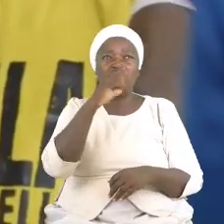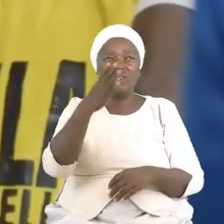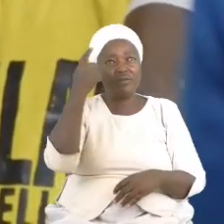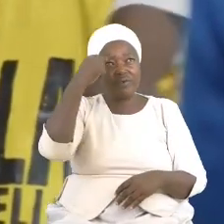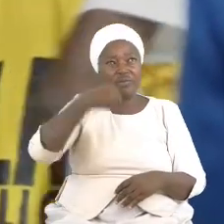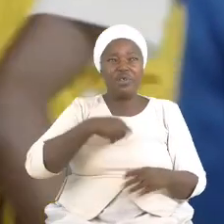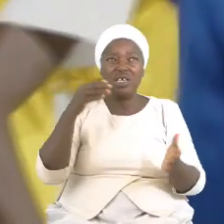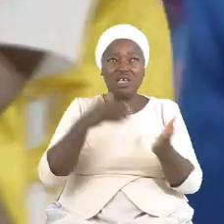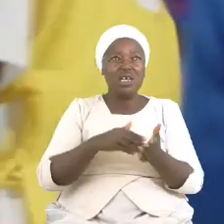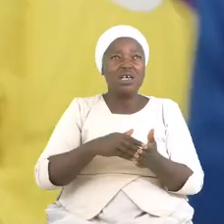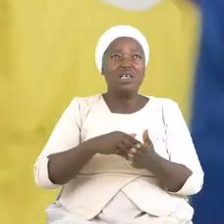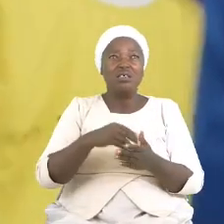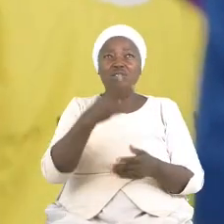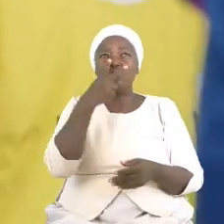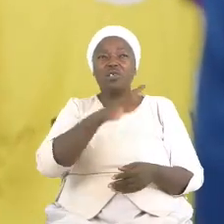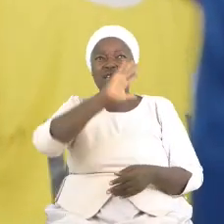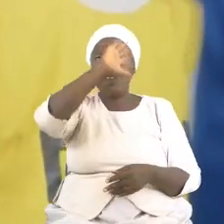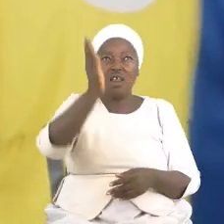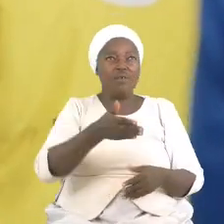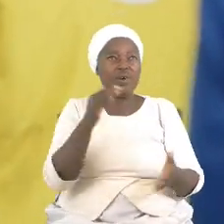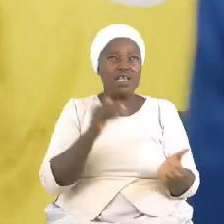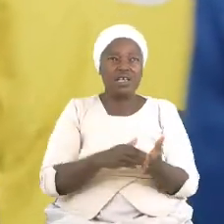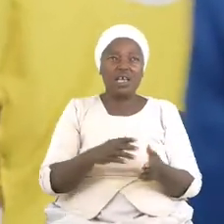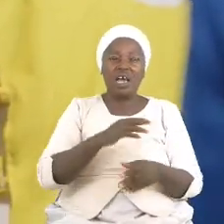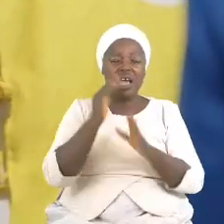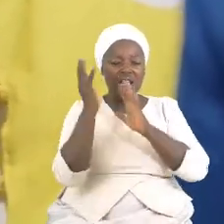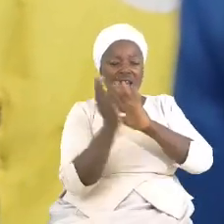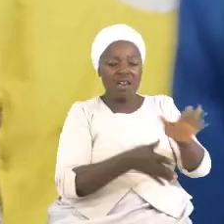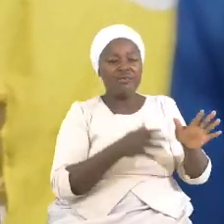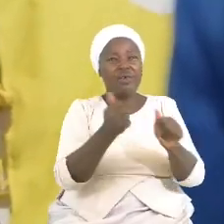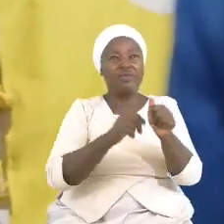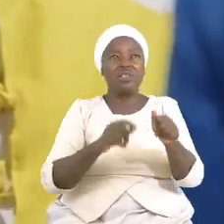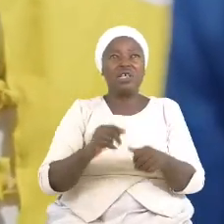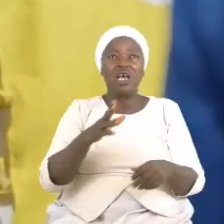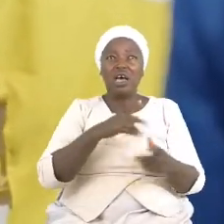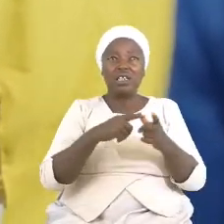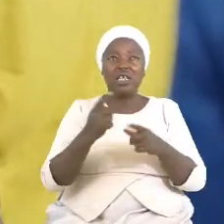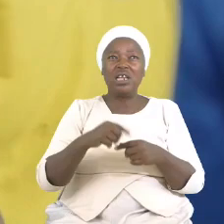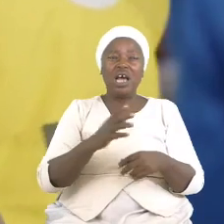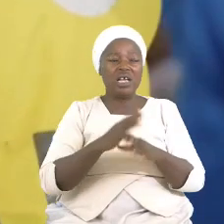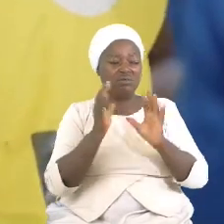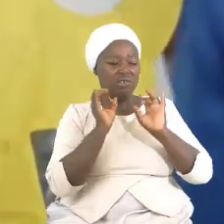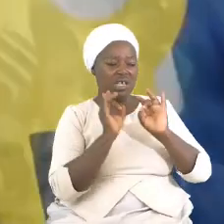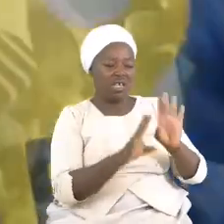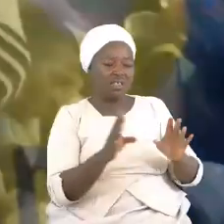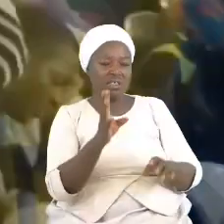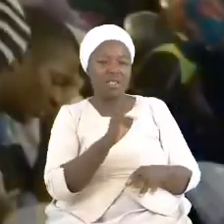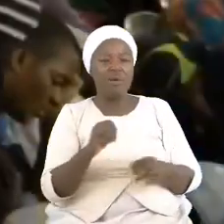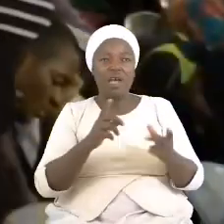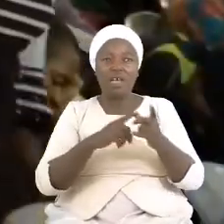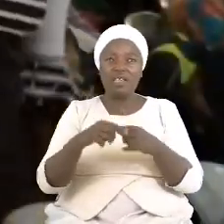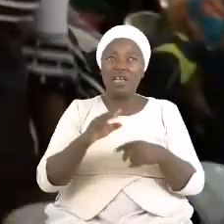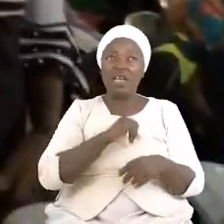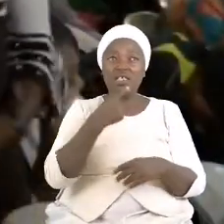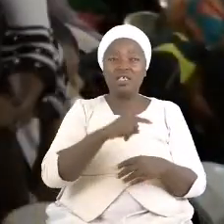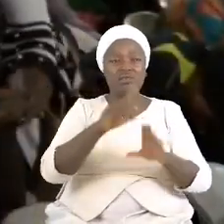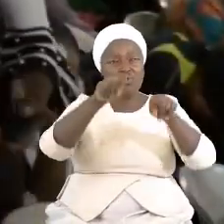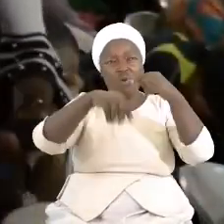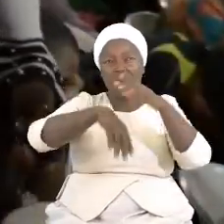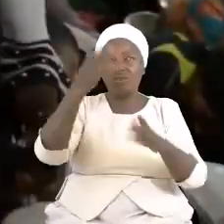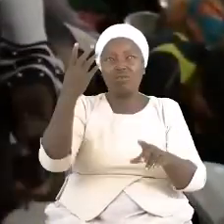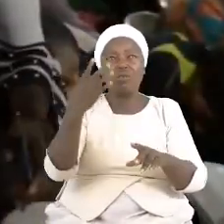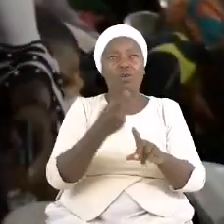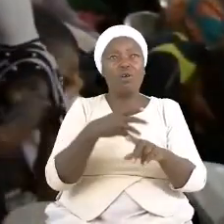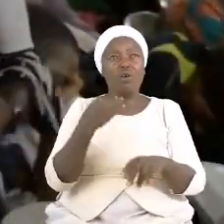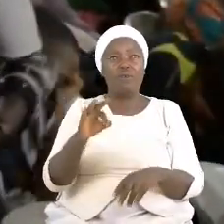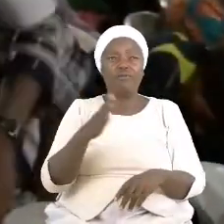Smoking, never again. I abandon them. I jettison them. And I say, get out of my life.